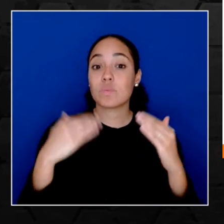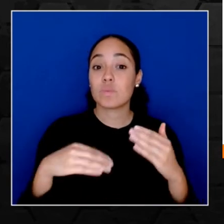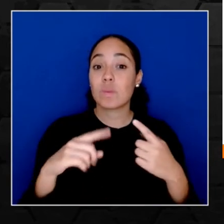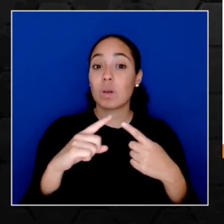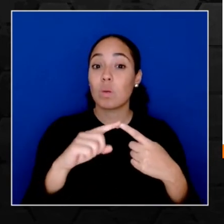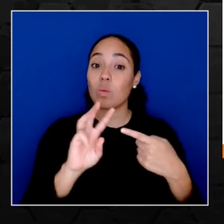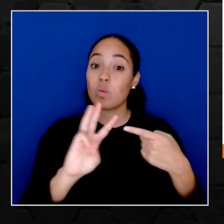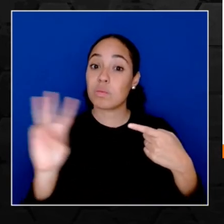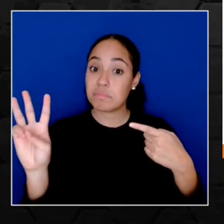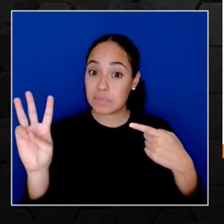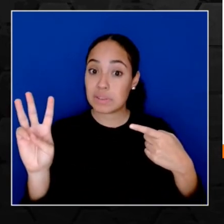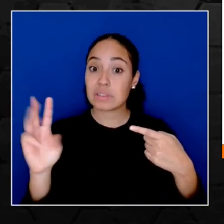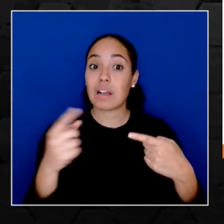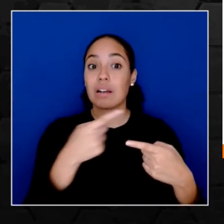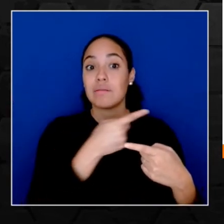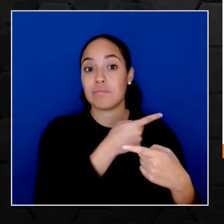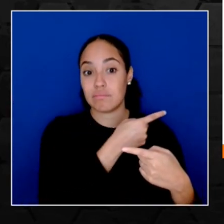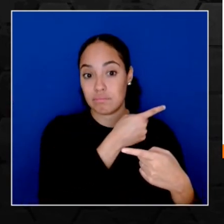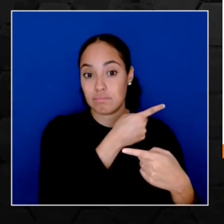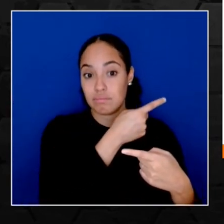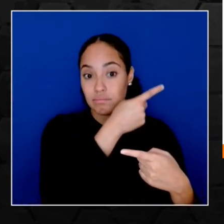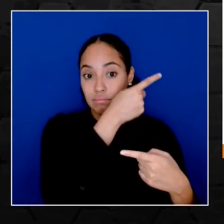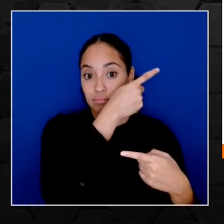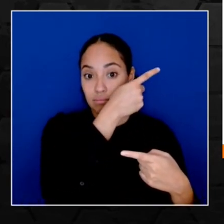tensorflow.org/js. All the models are in the